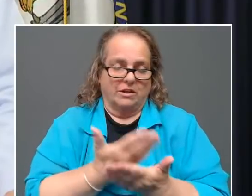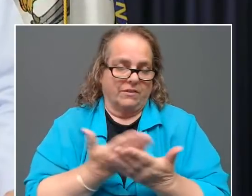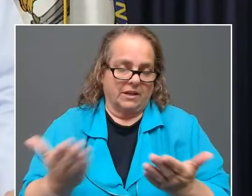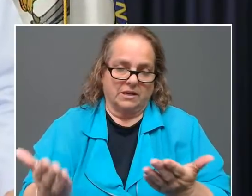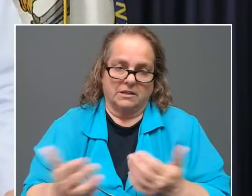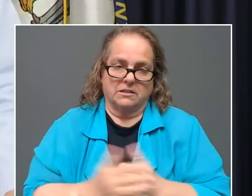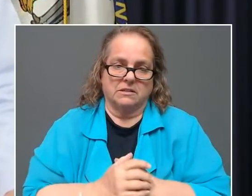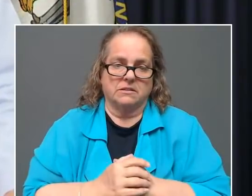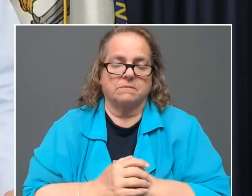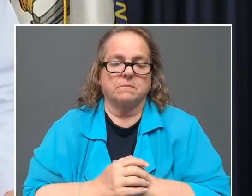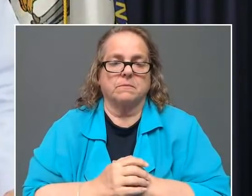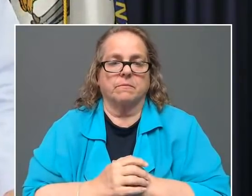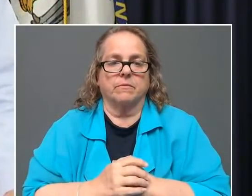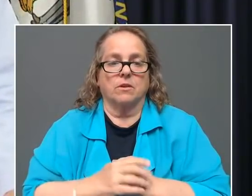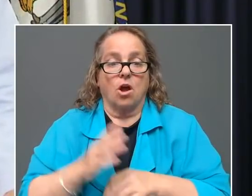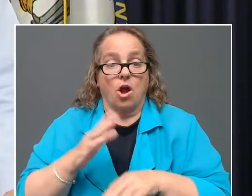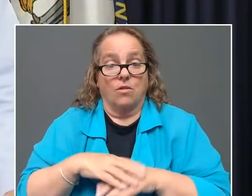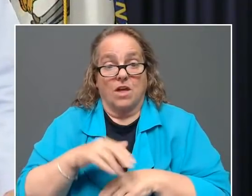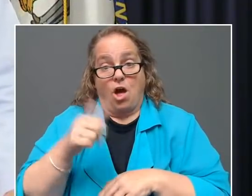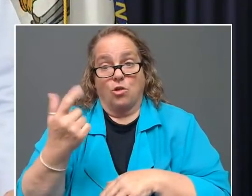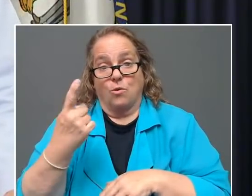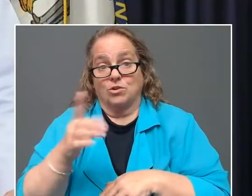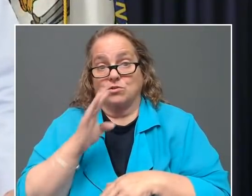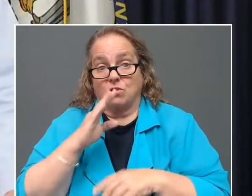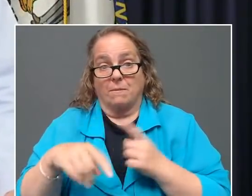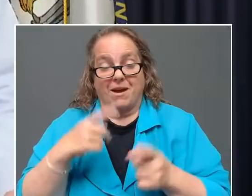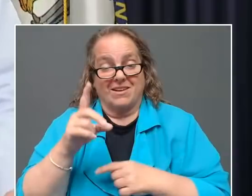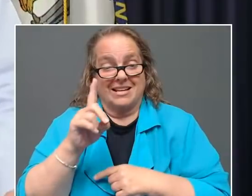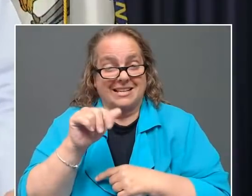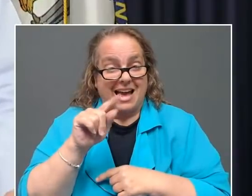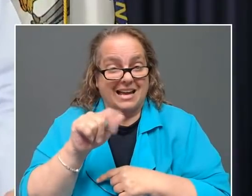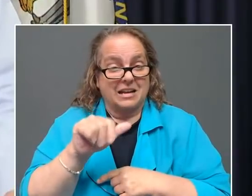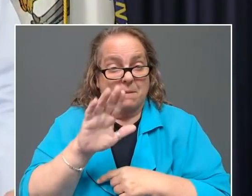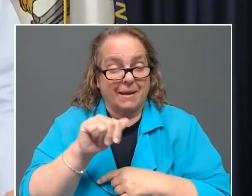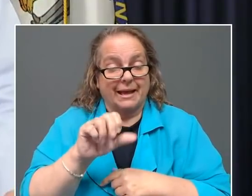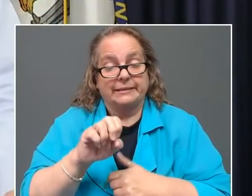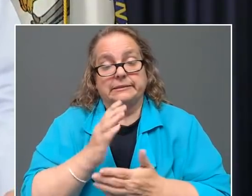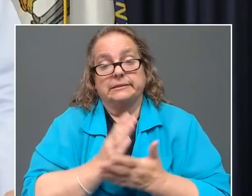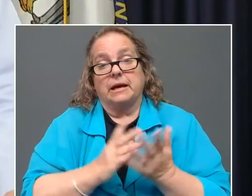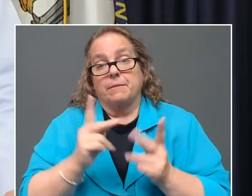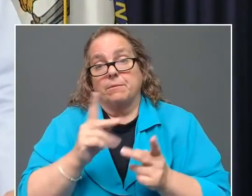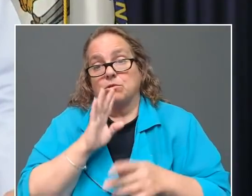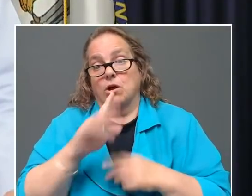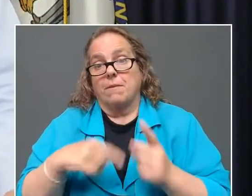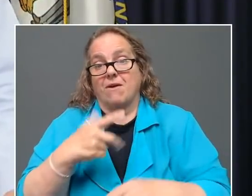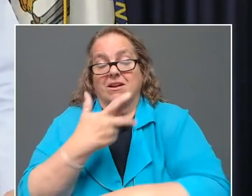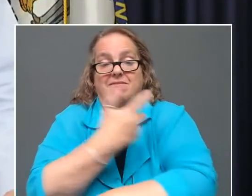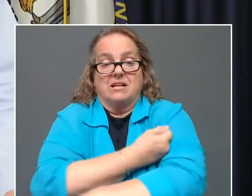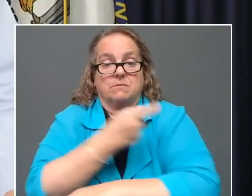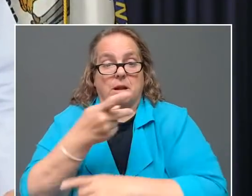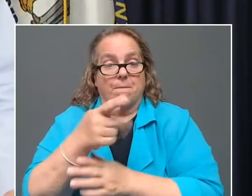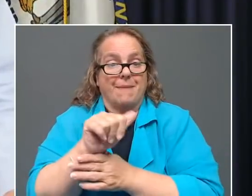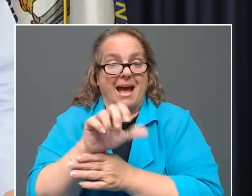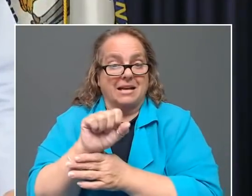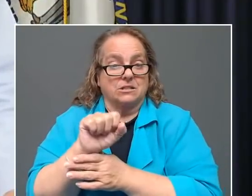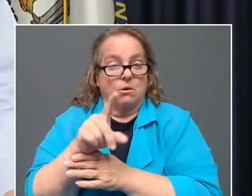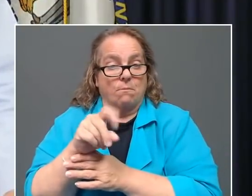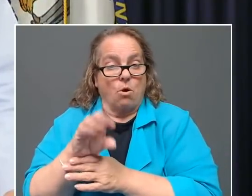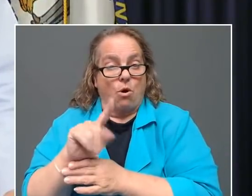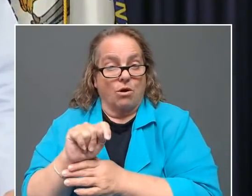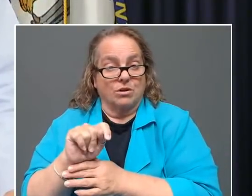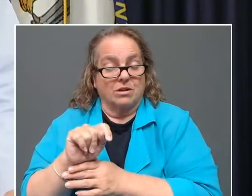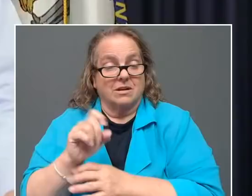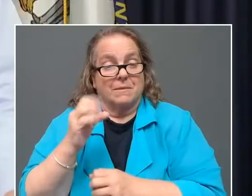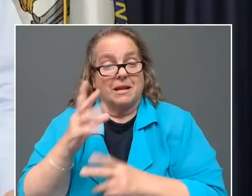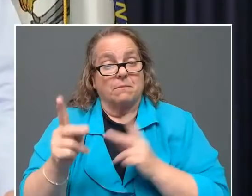diligence. On the other one, you talk about a database. Some people talk about a vaccine passport. A lot of people are talking about that in terms